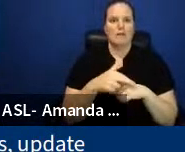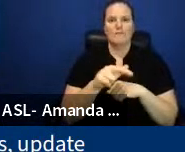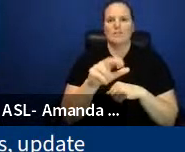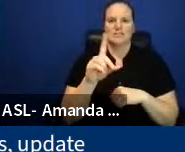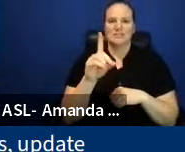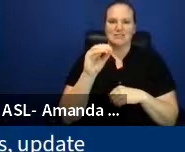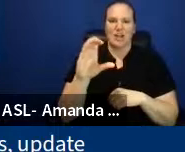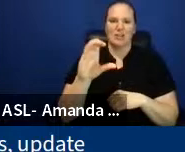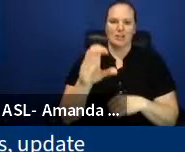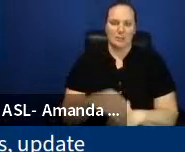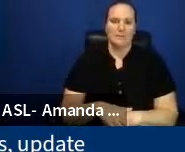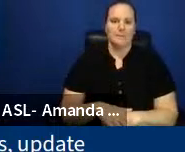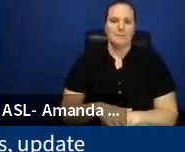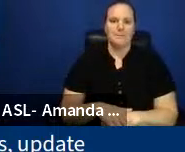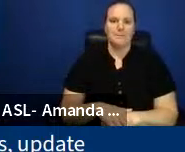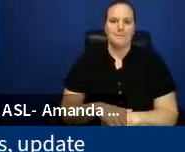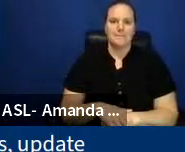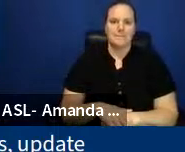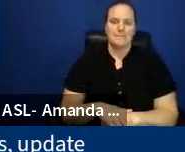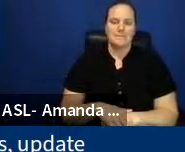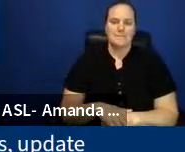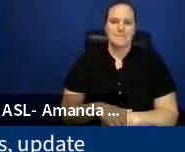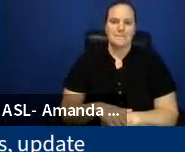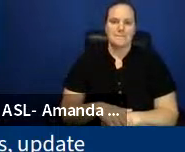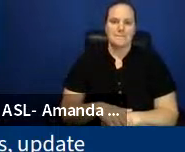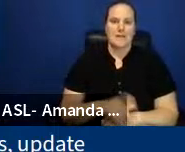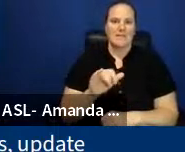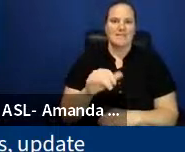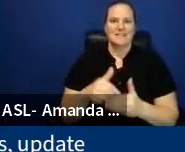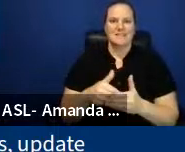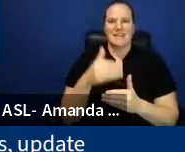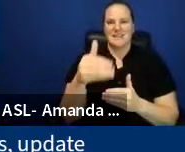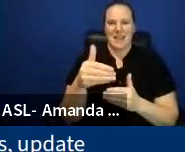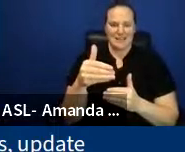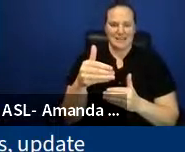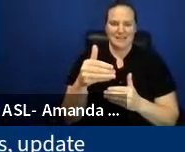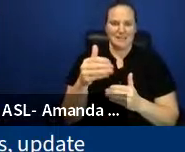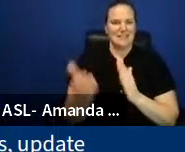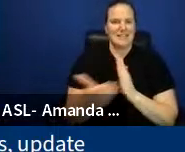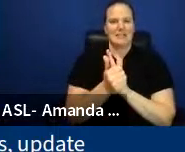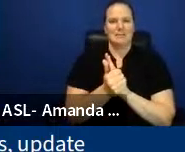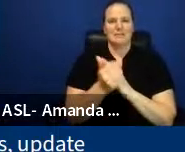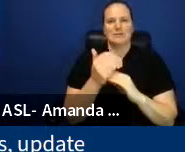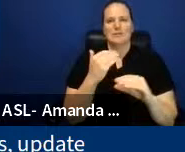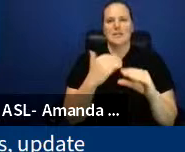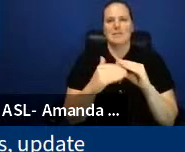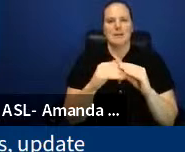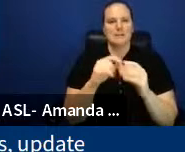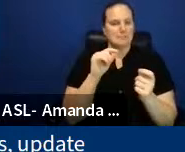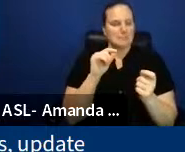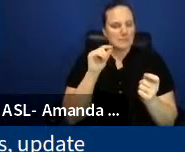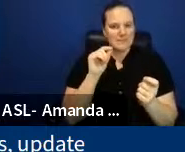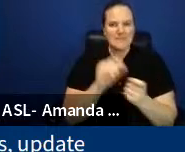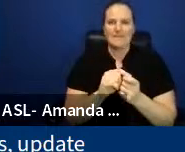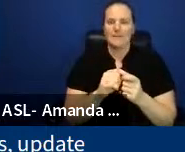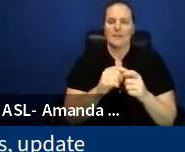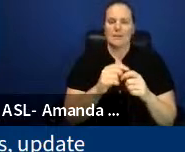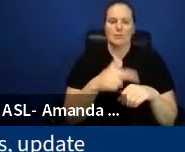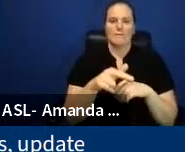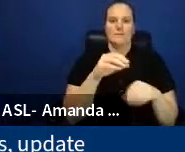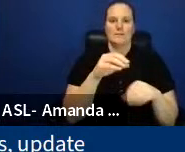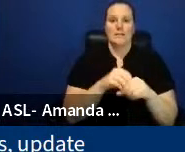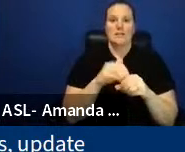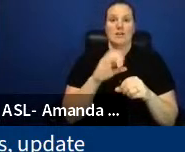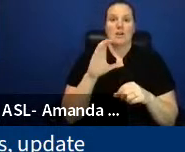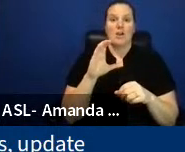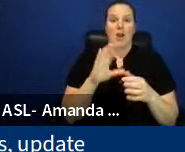document. So this is the next bullet. Attachments to emails must be specifically referenced in the comment